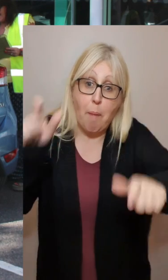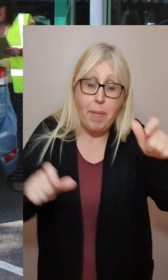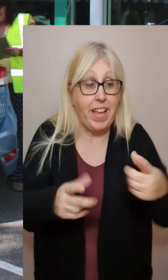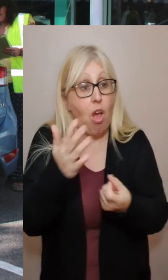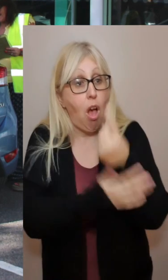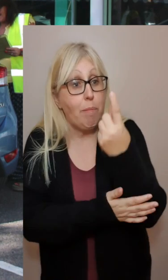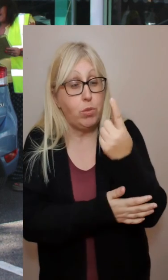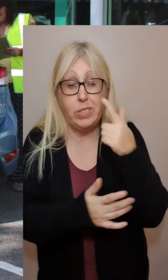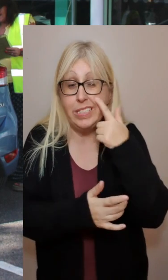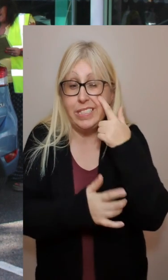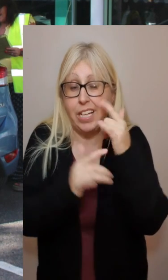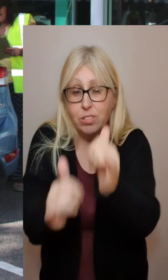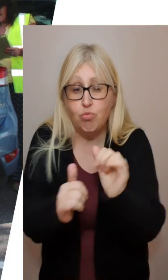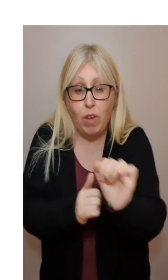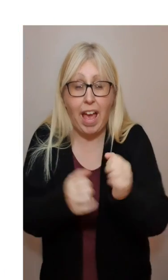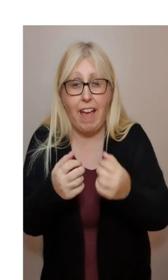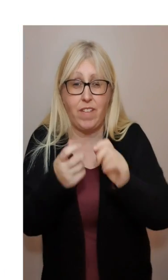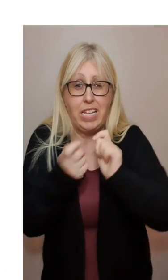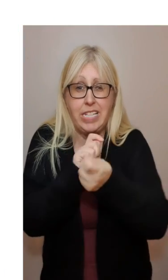drive adapted vehicles.